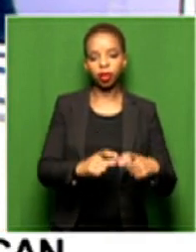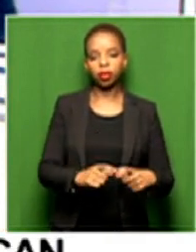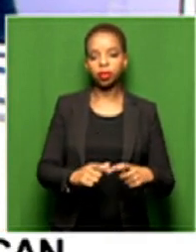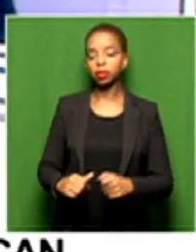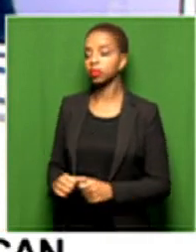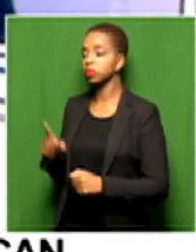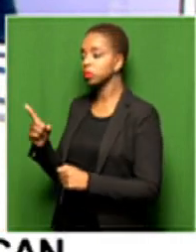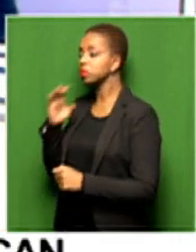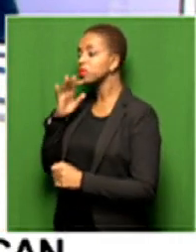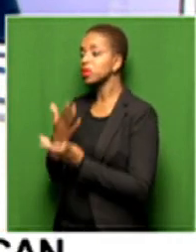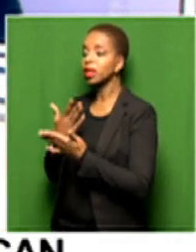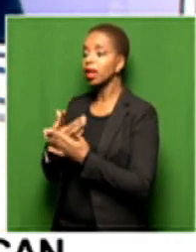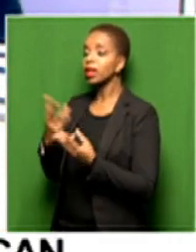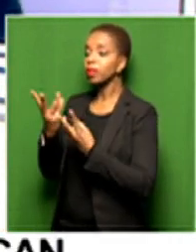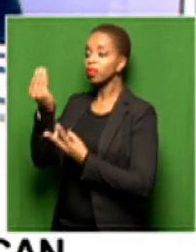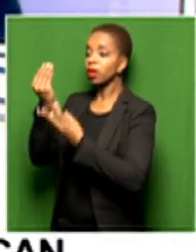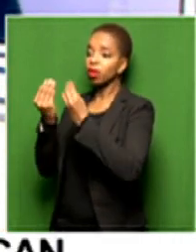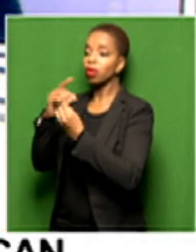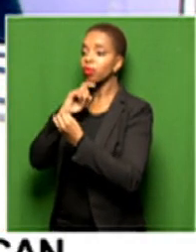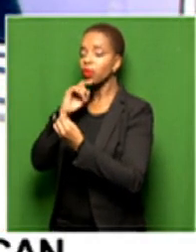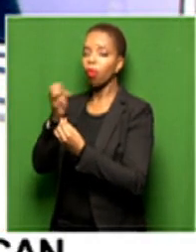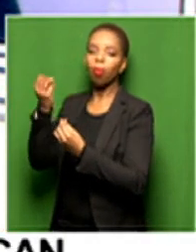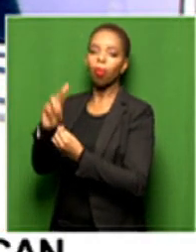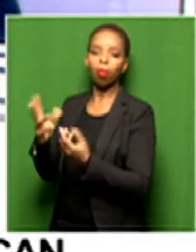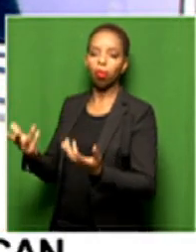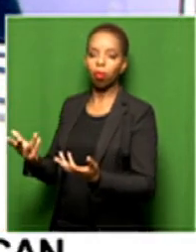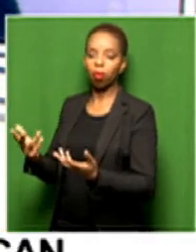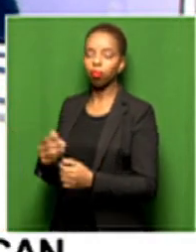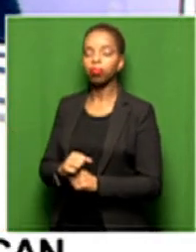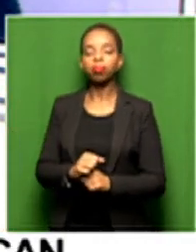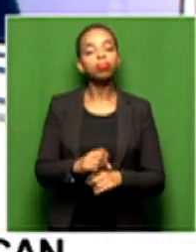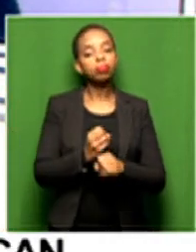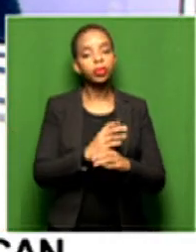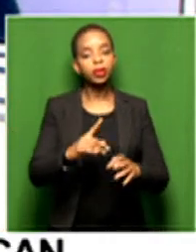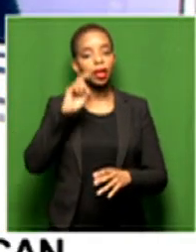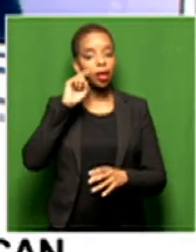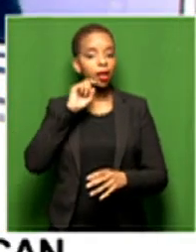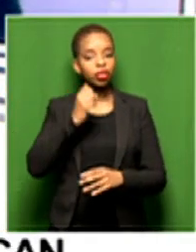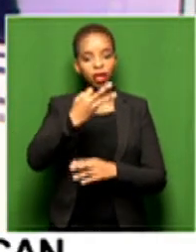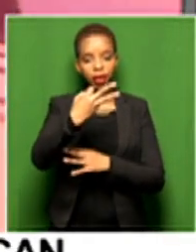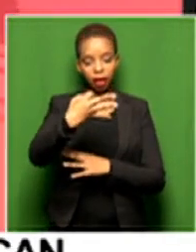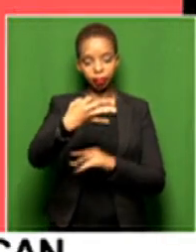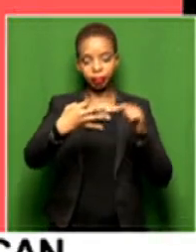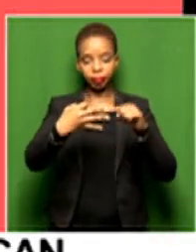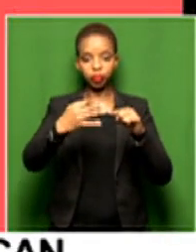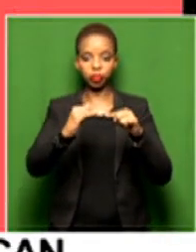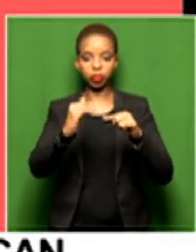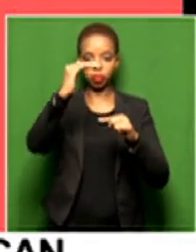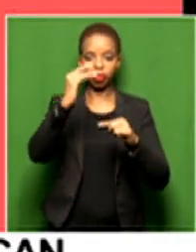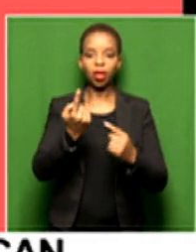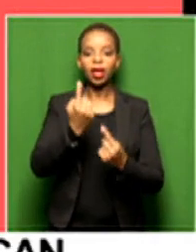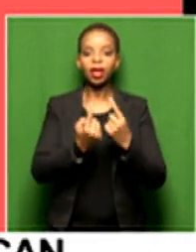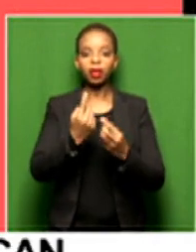age groups, as it were? So it's for age groups from 3 years old upwards, but we've seen even younger really, really enjoy it. And we've seen much